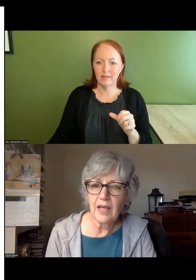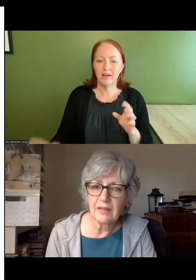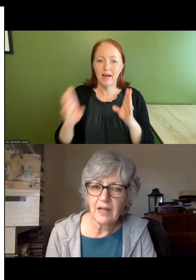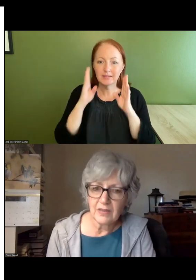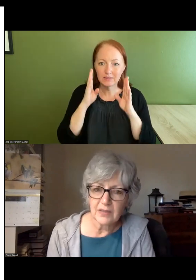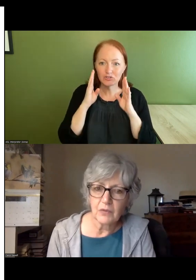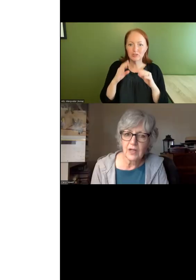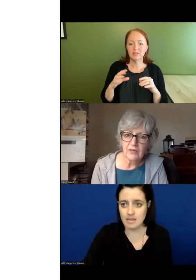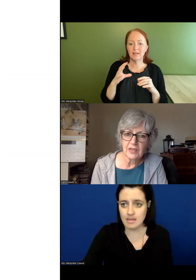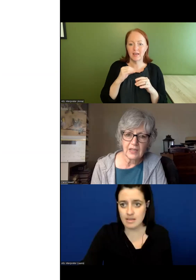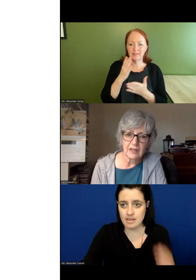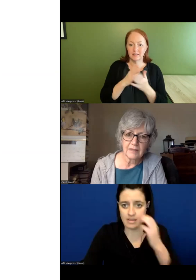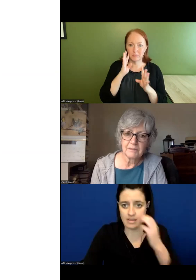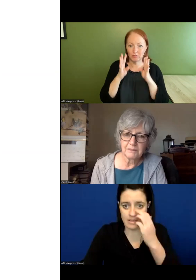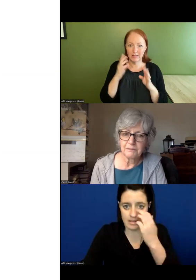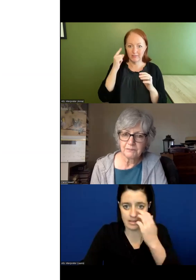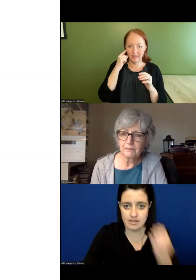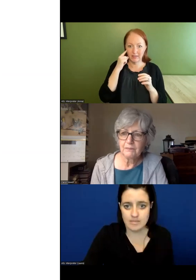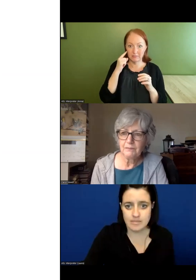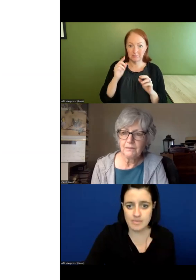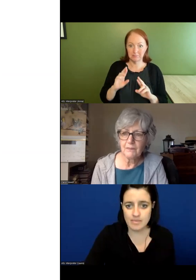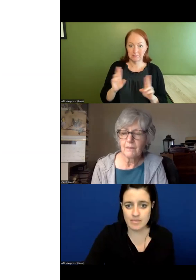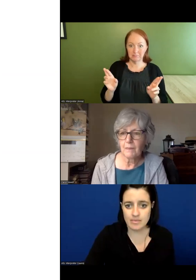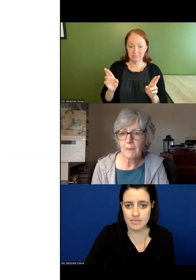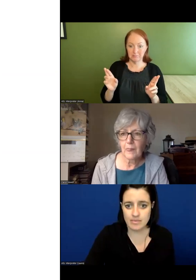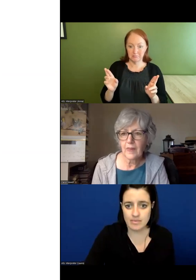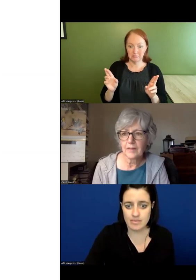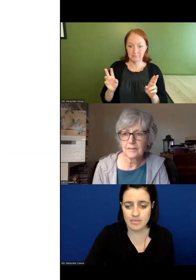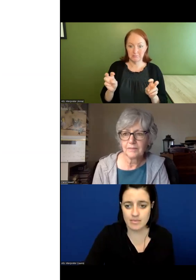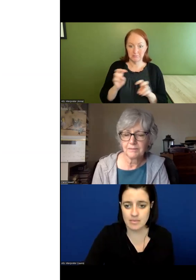attention and some creative thinking.